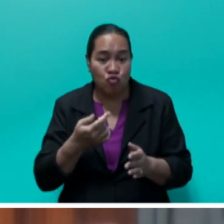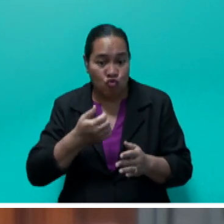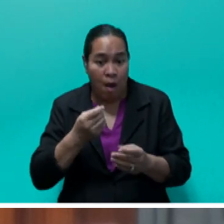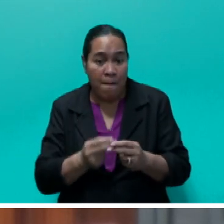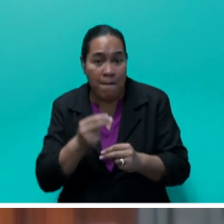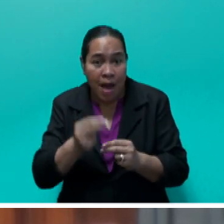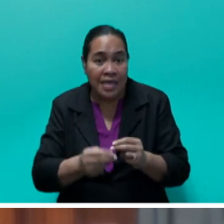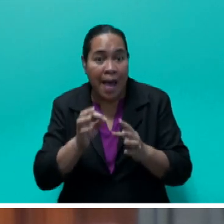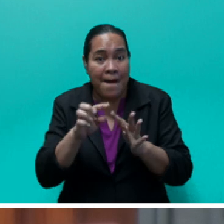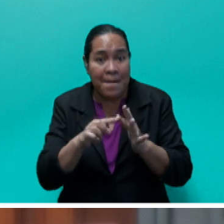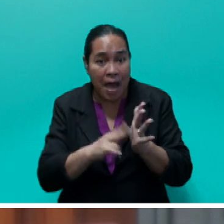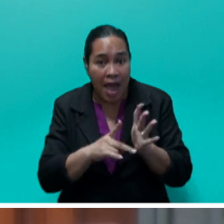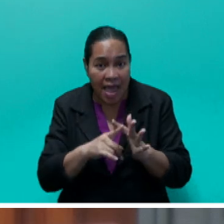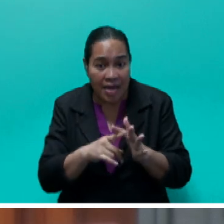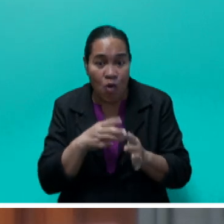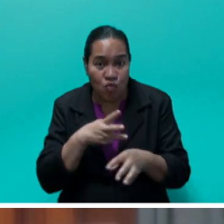Islands.